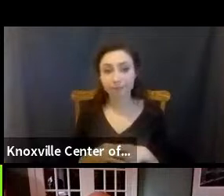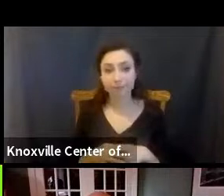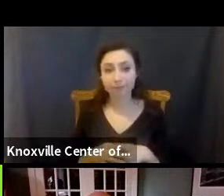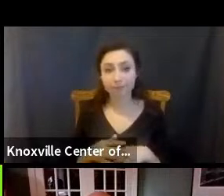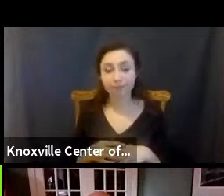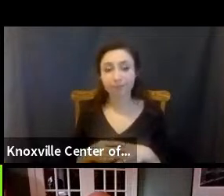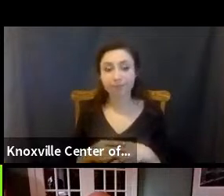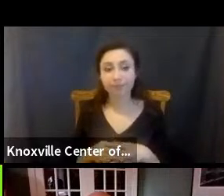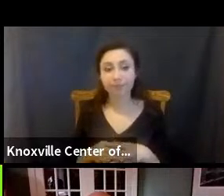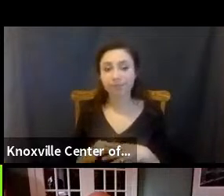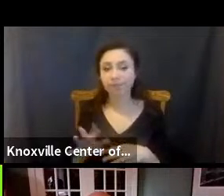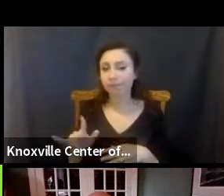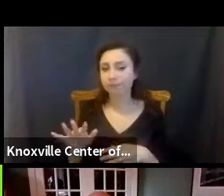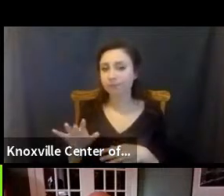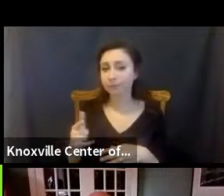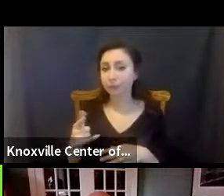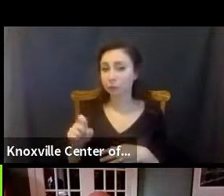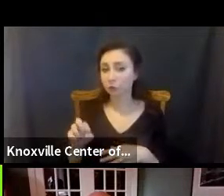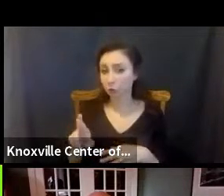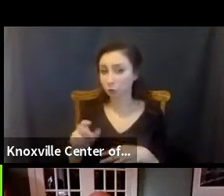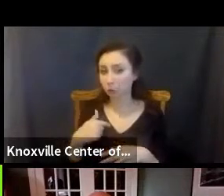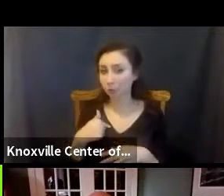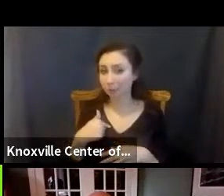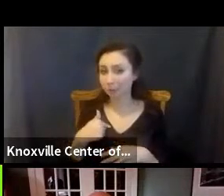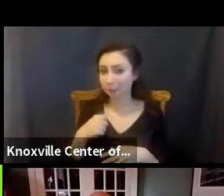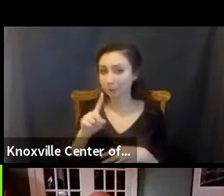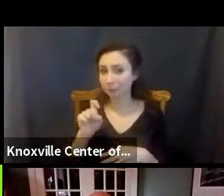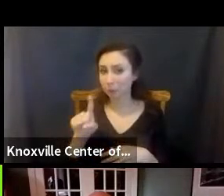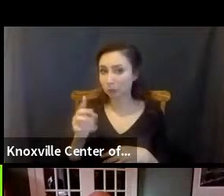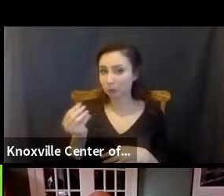So question to